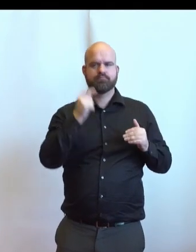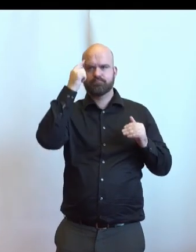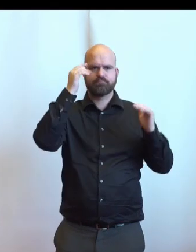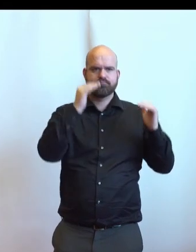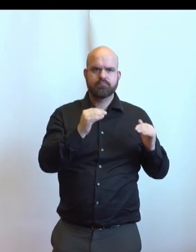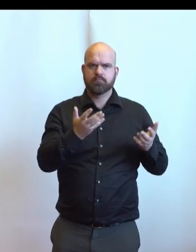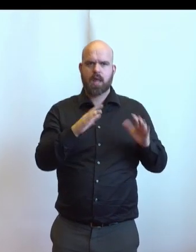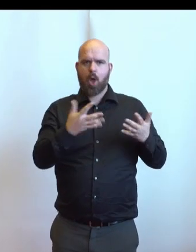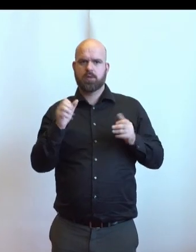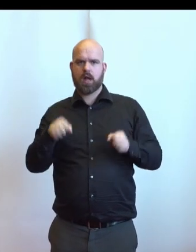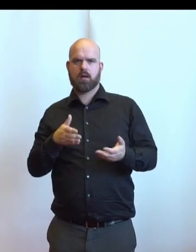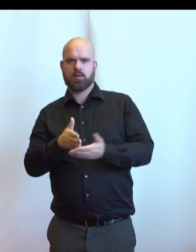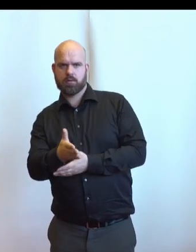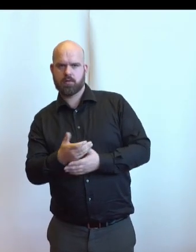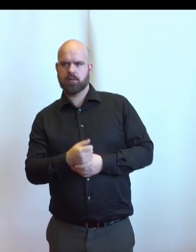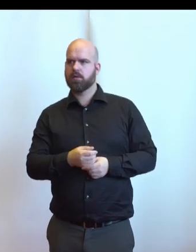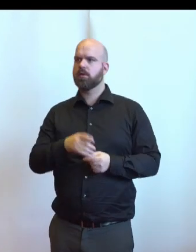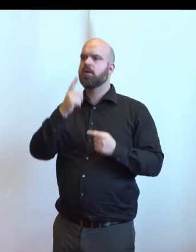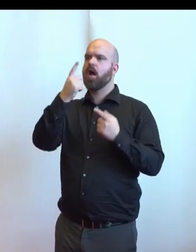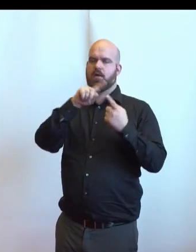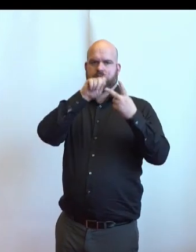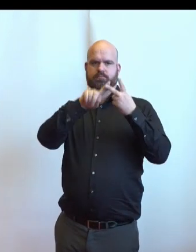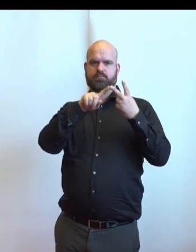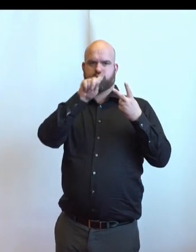we saw this video where the